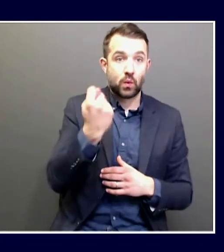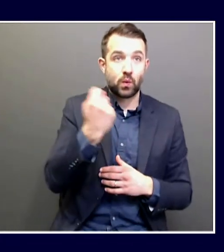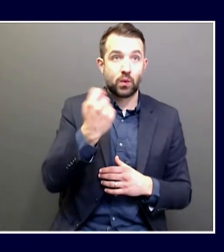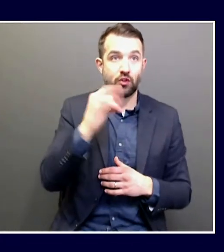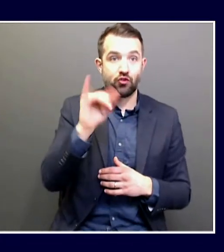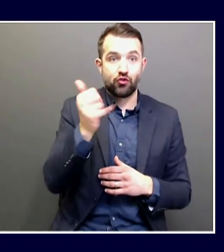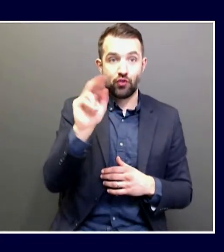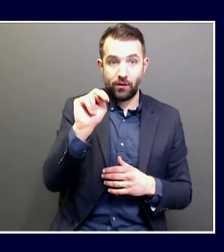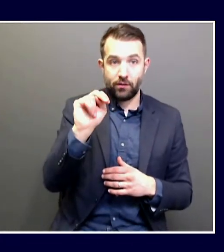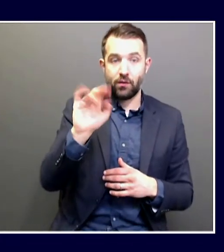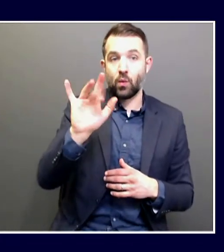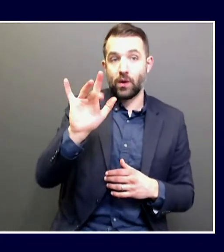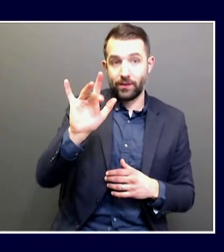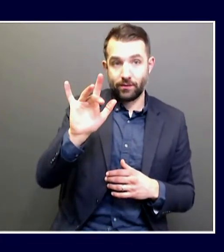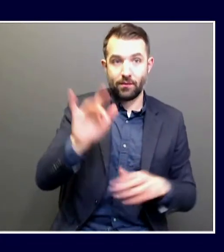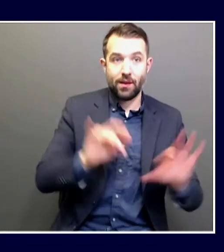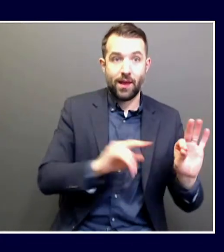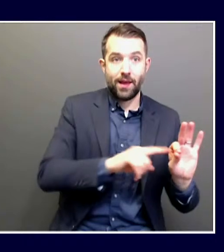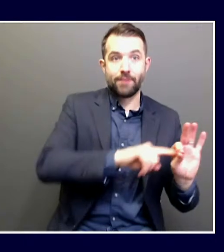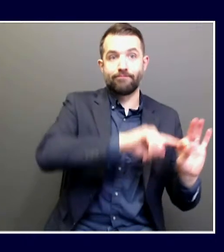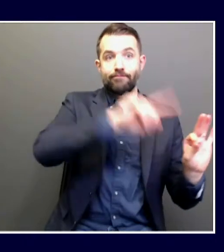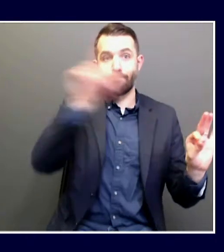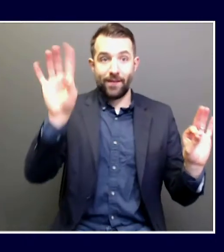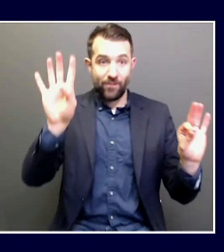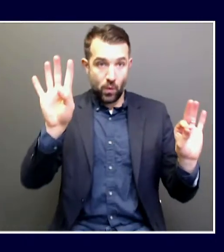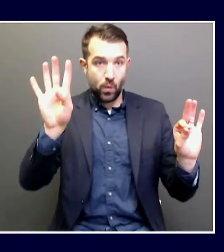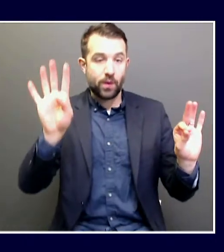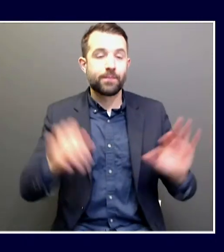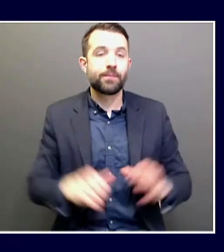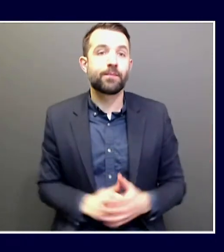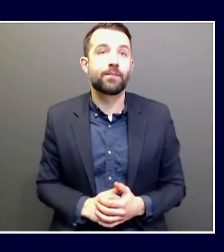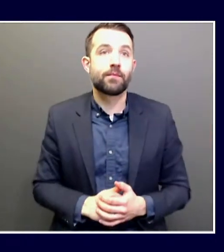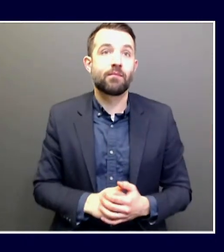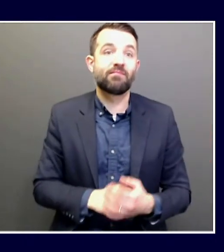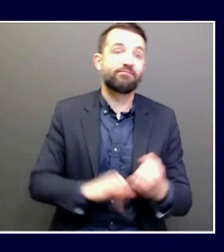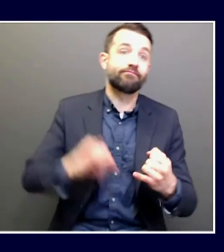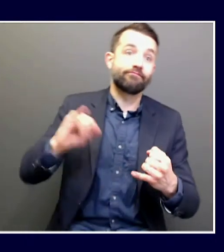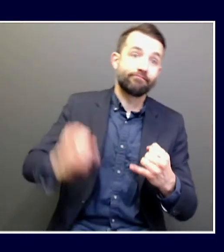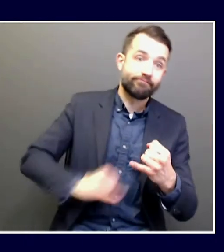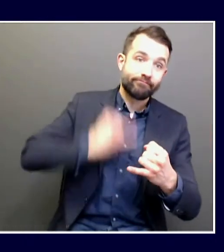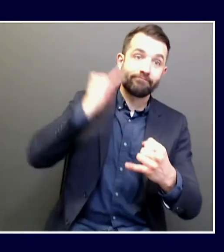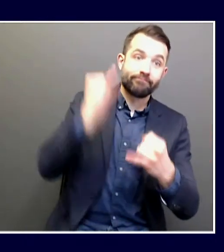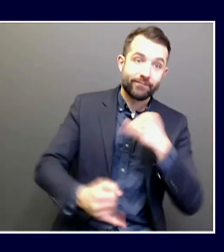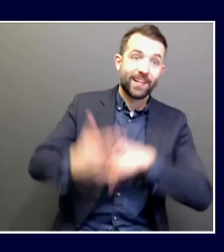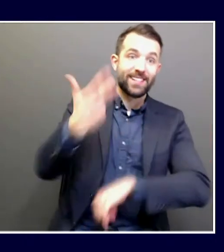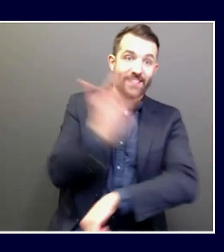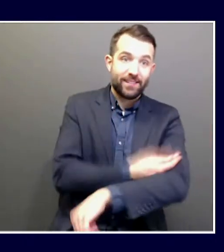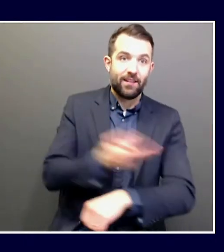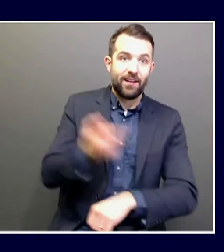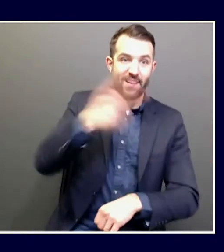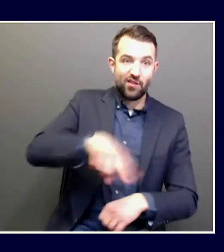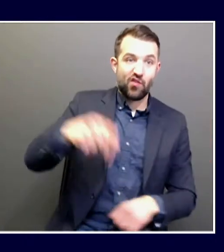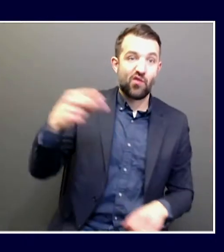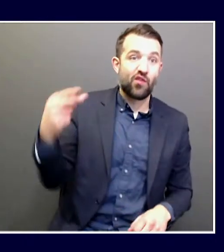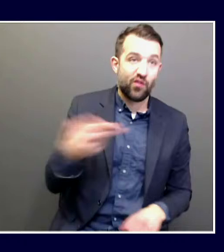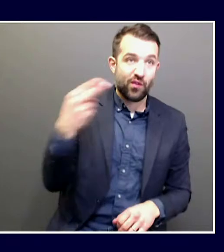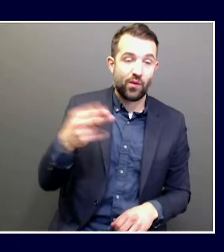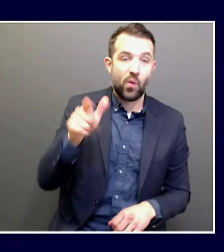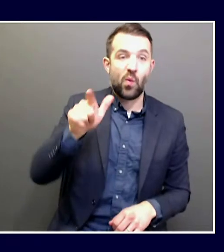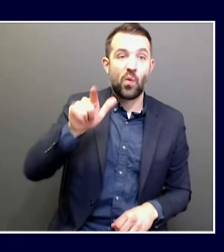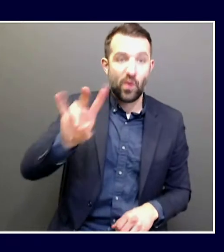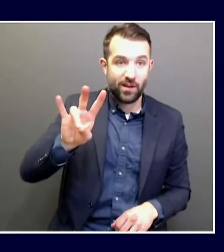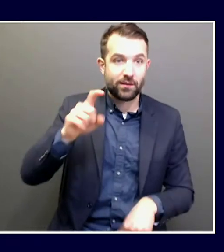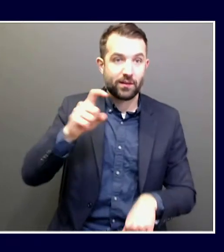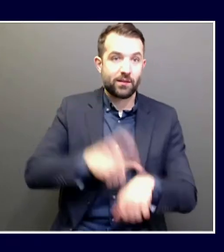till 4 p.m. And then for its final vaccine clinic next Thursday, the 27th, from noon to 7